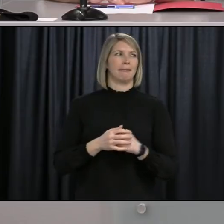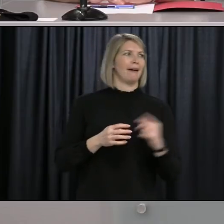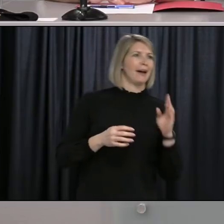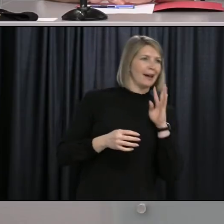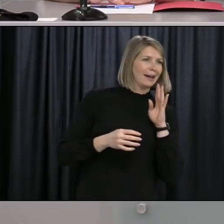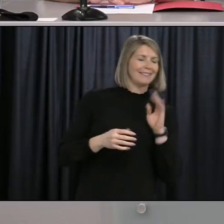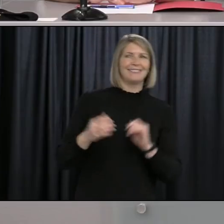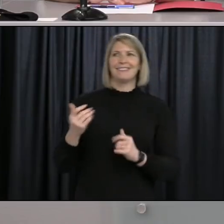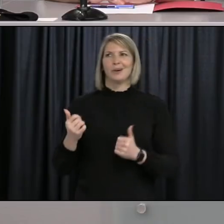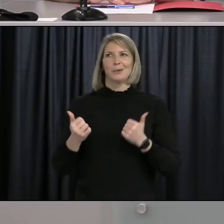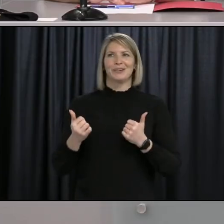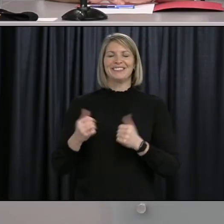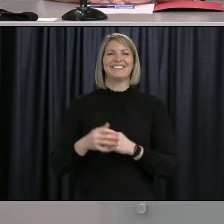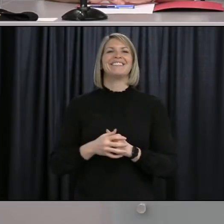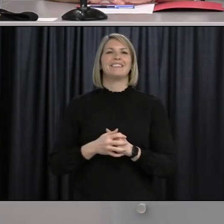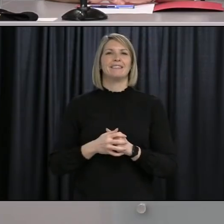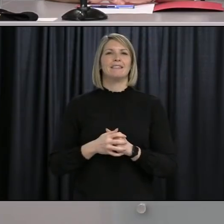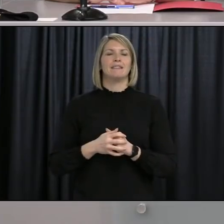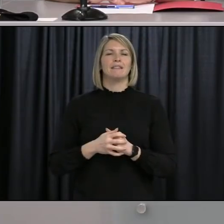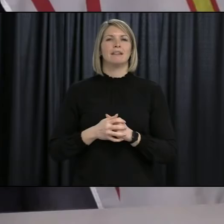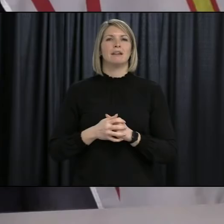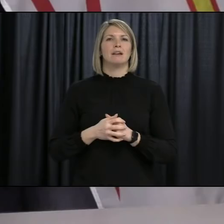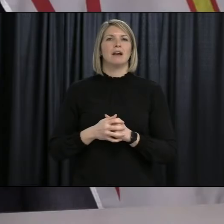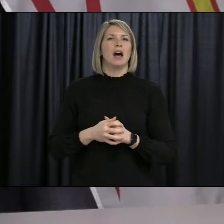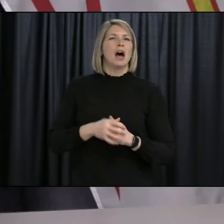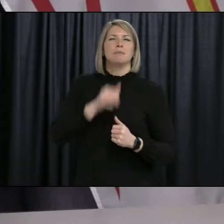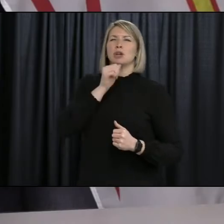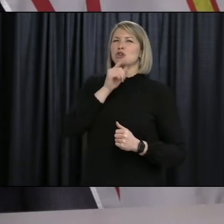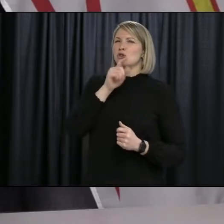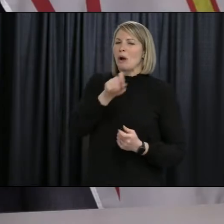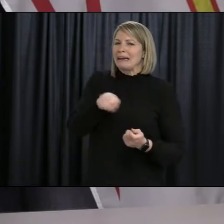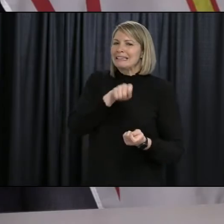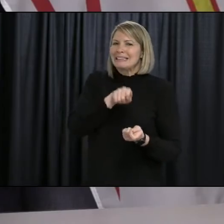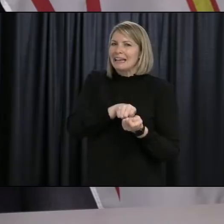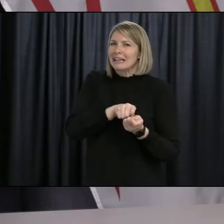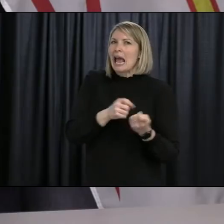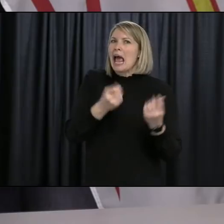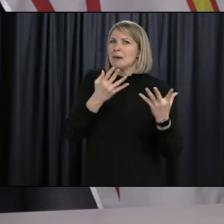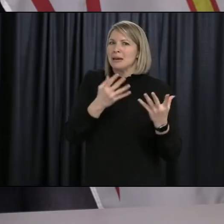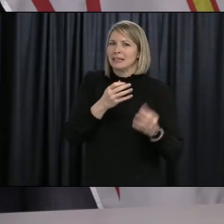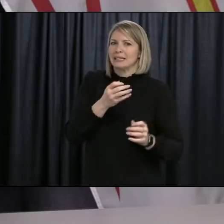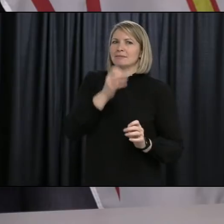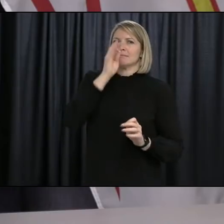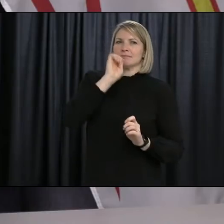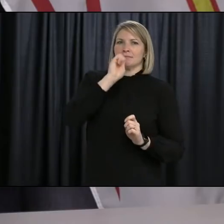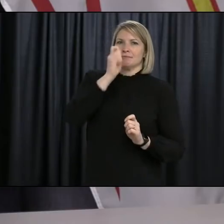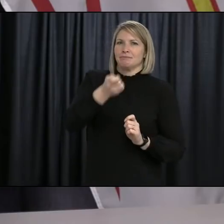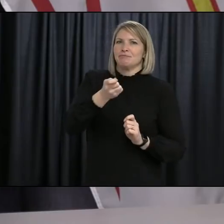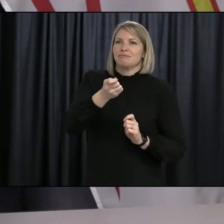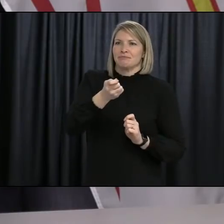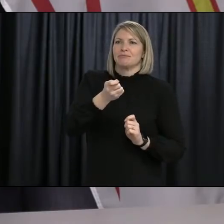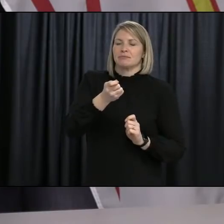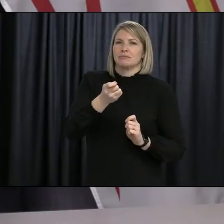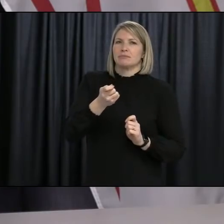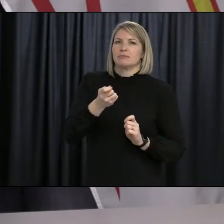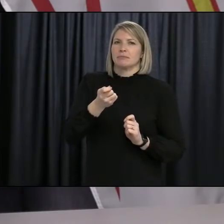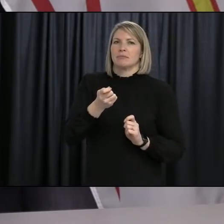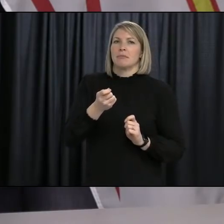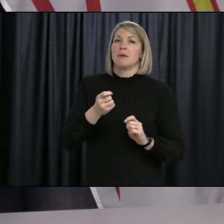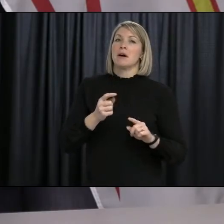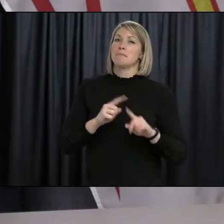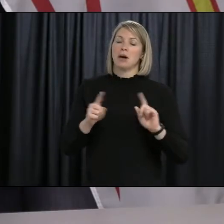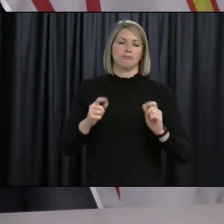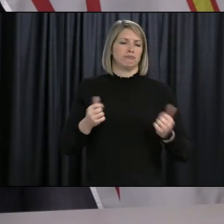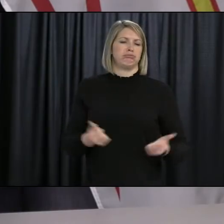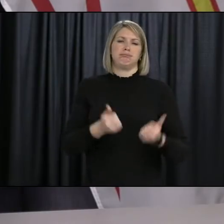Sorry, Janice. No, I was going to say, I don't know that we have the exact number of tests that have been administered since then, but yes, there's no